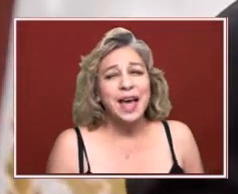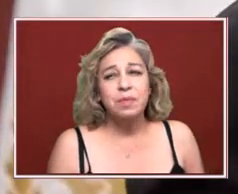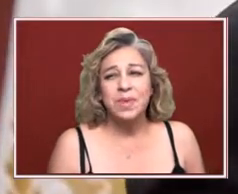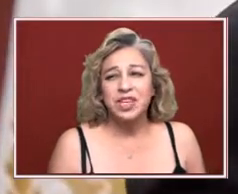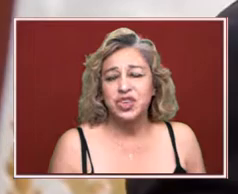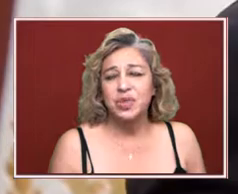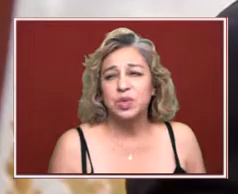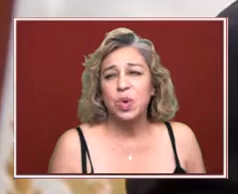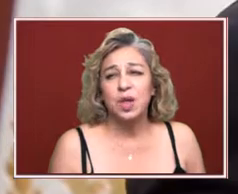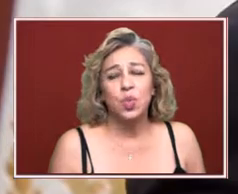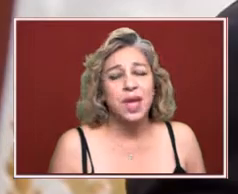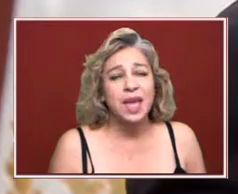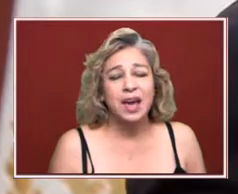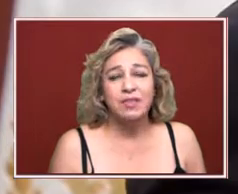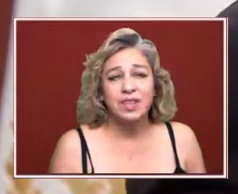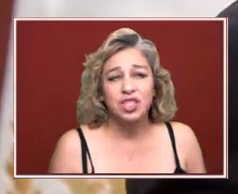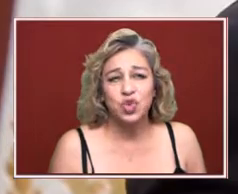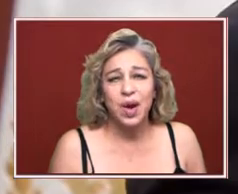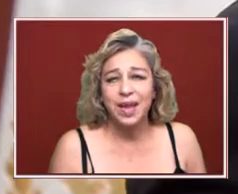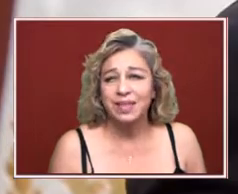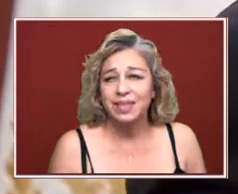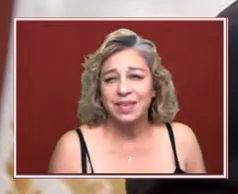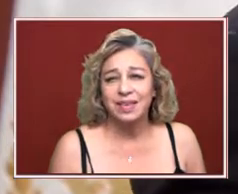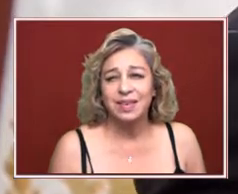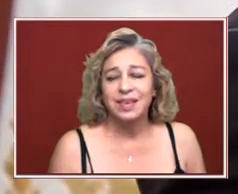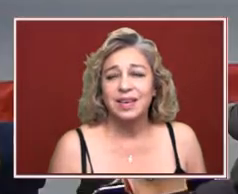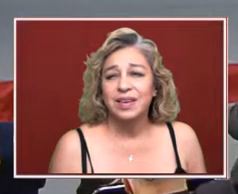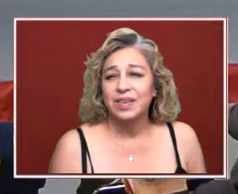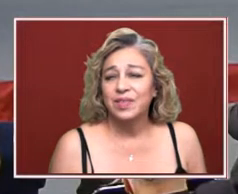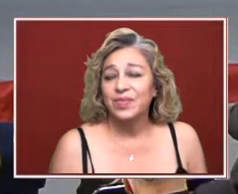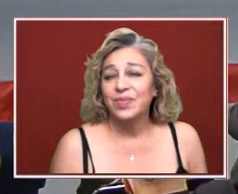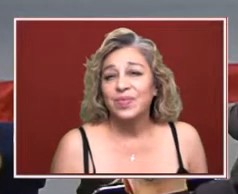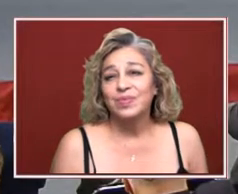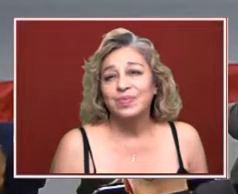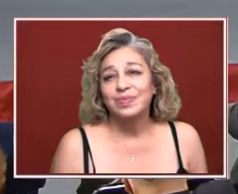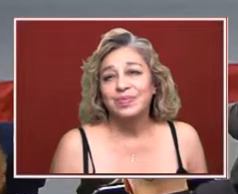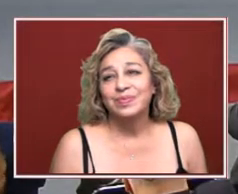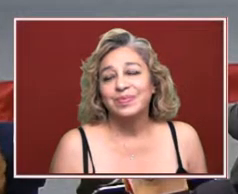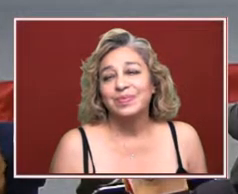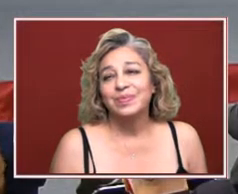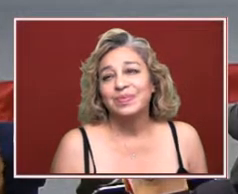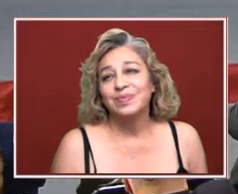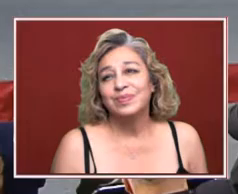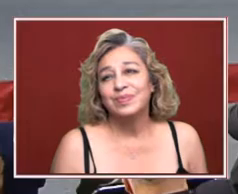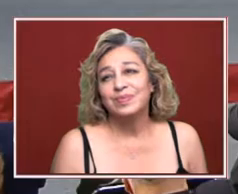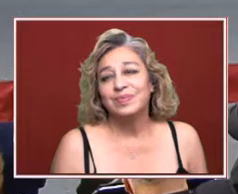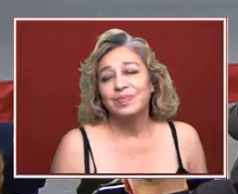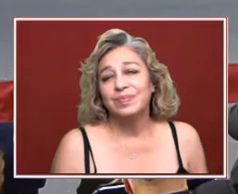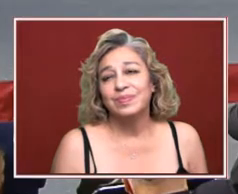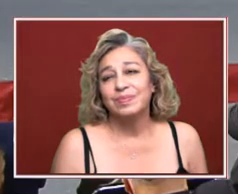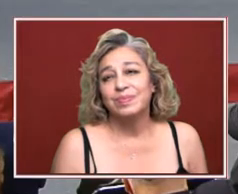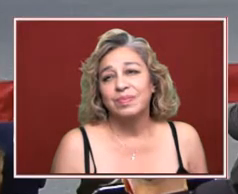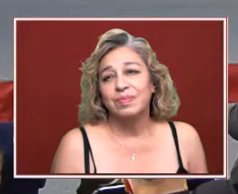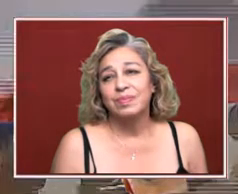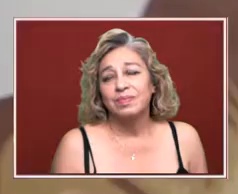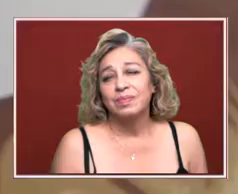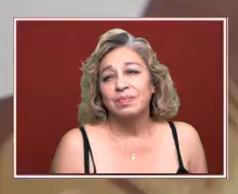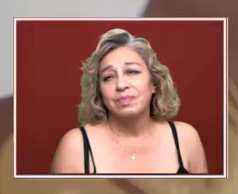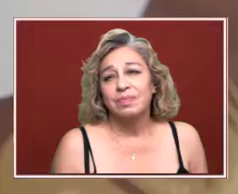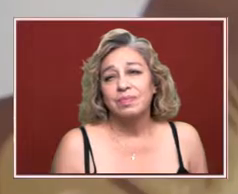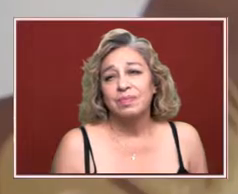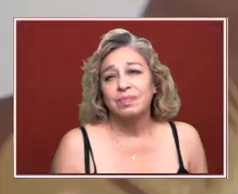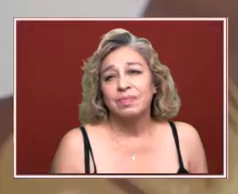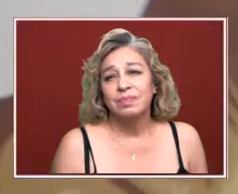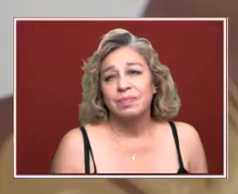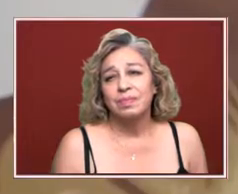in that measure as well, we have the strength. Para que no sea la política exterior buscar apoyos